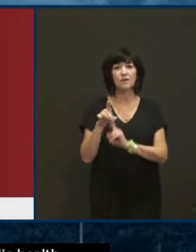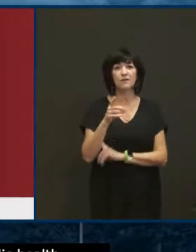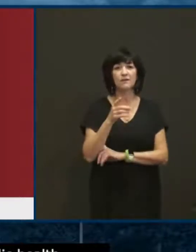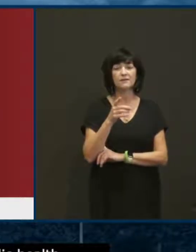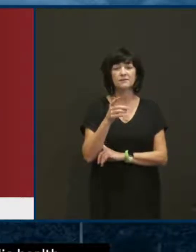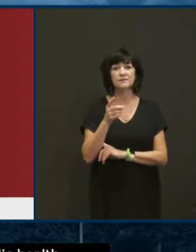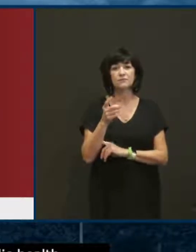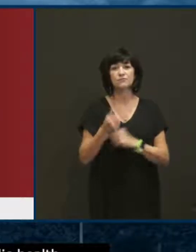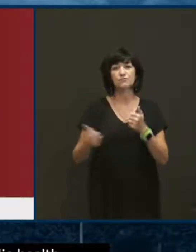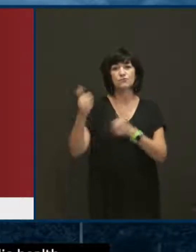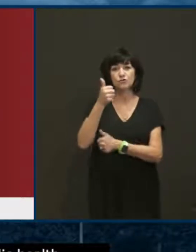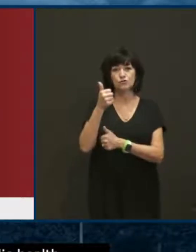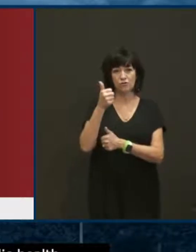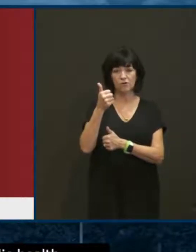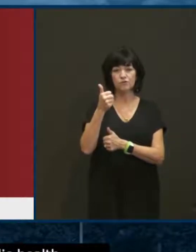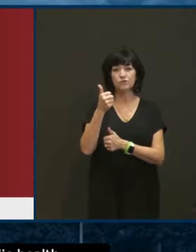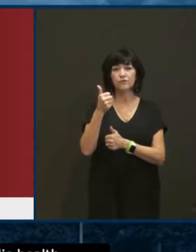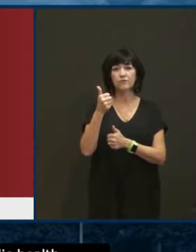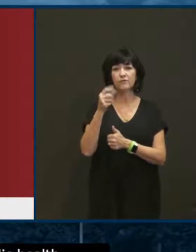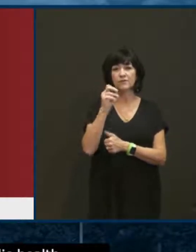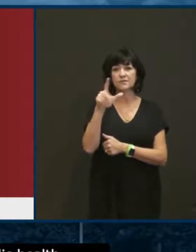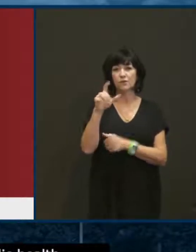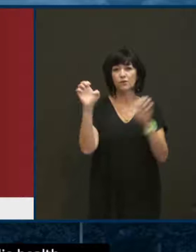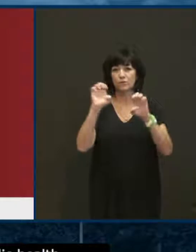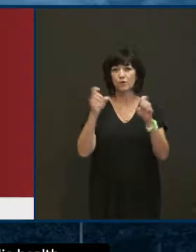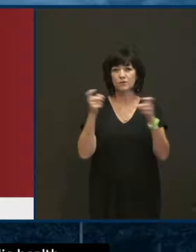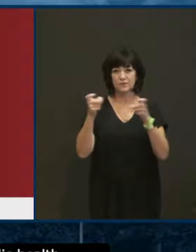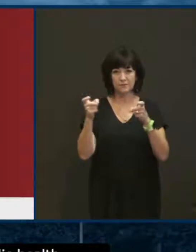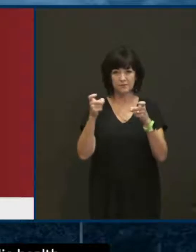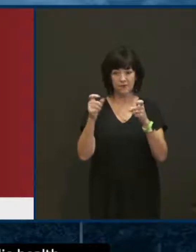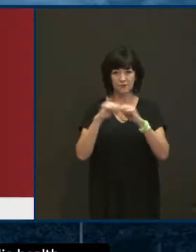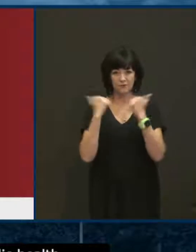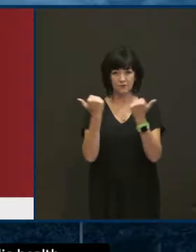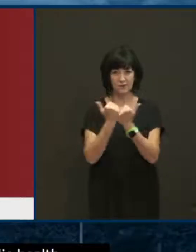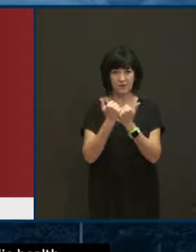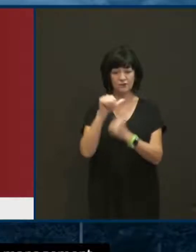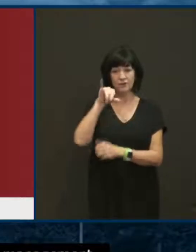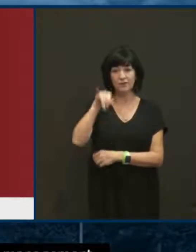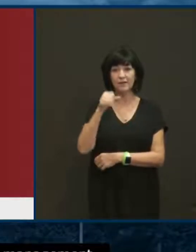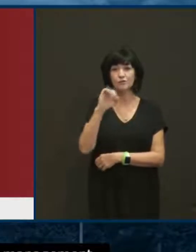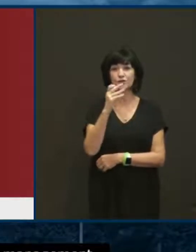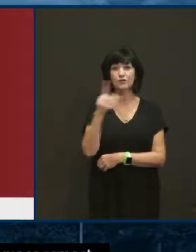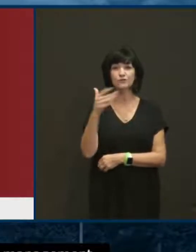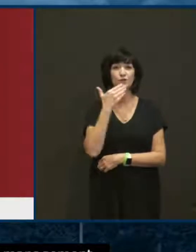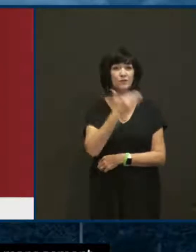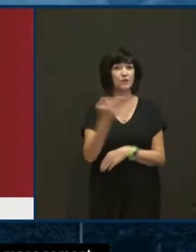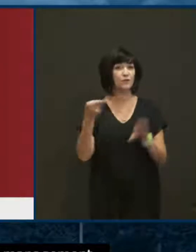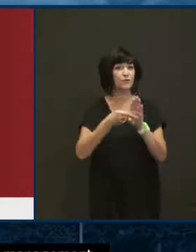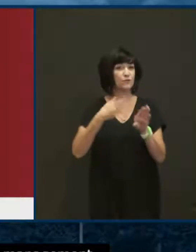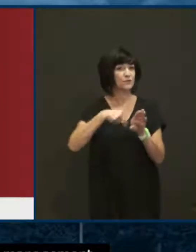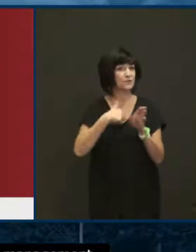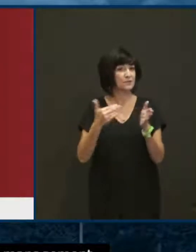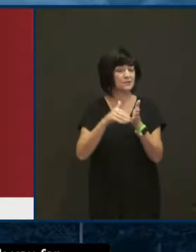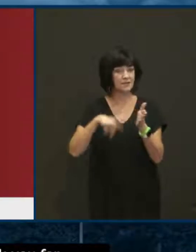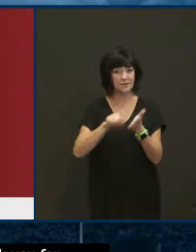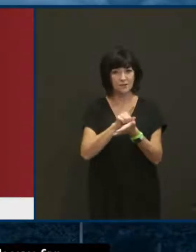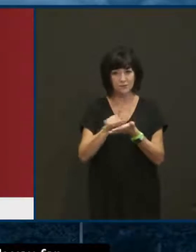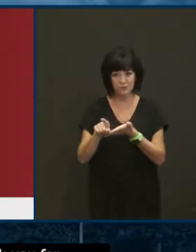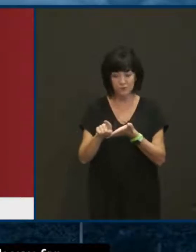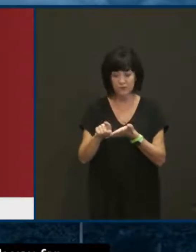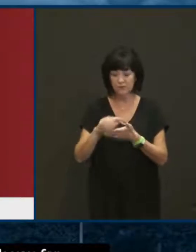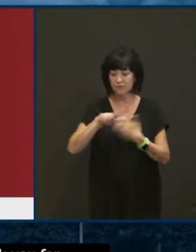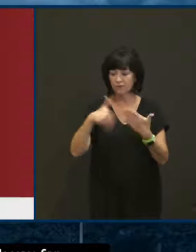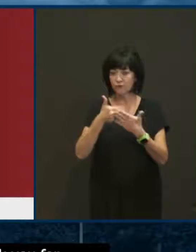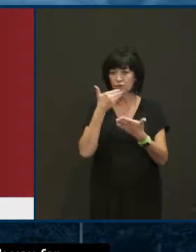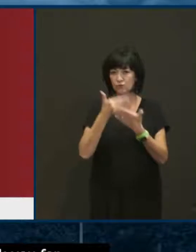the Delaware Emergency Management Agency, A.J. Shaw. Thanks for joining us again this week and for the good work that